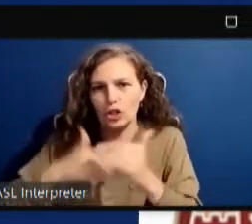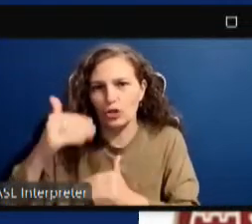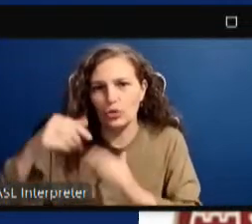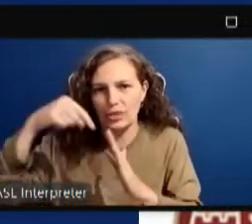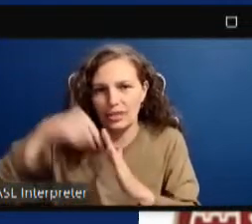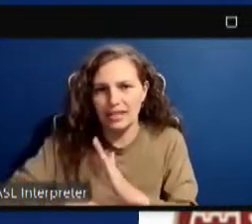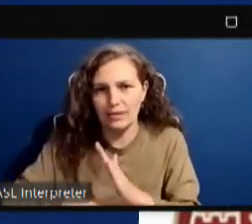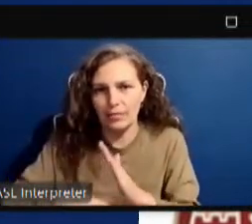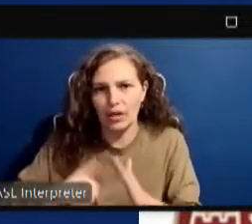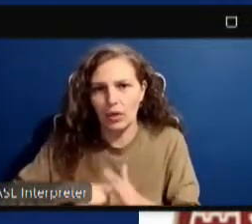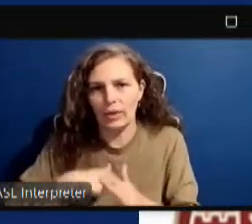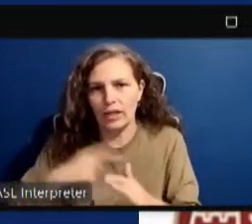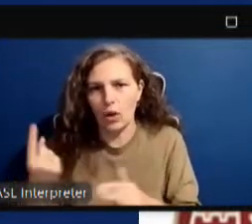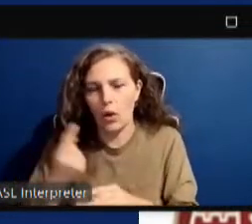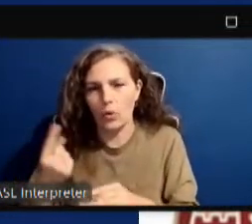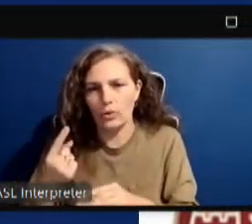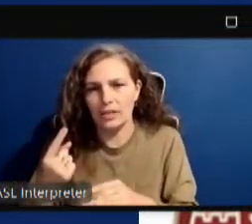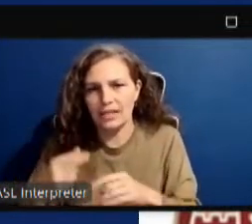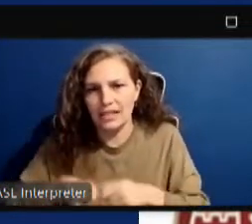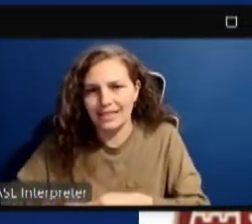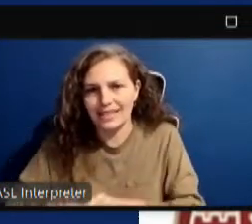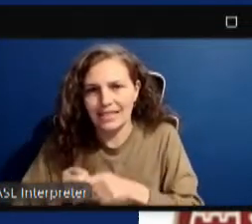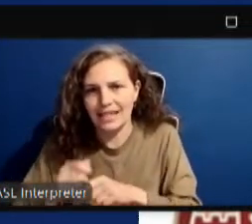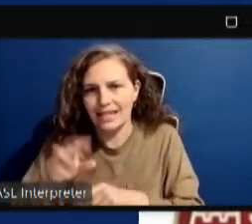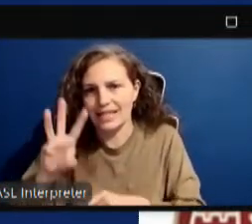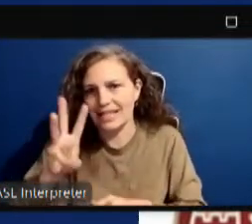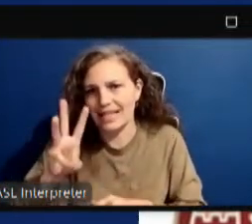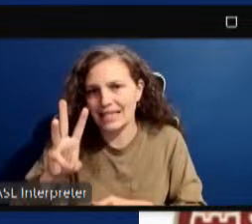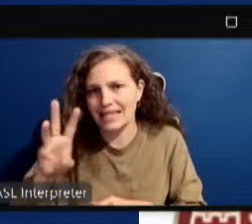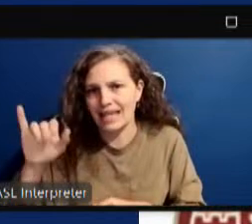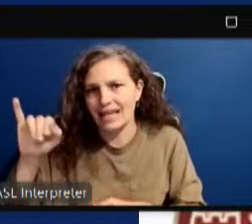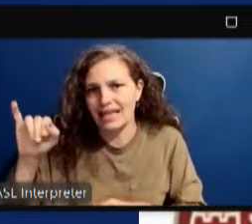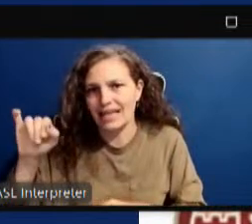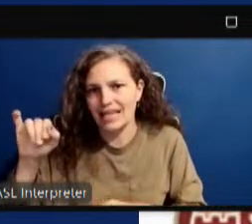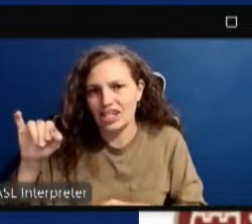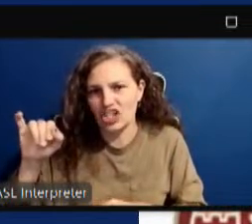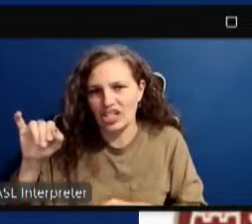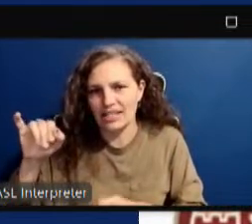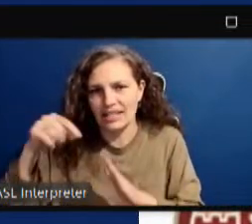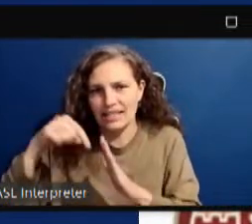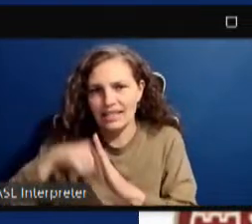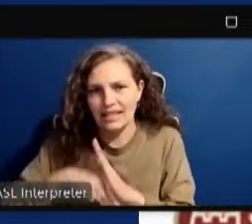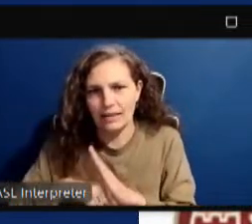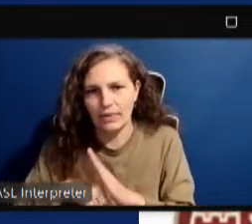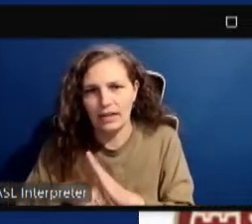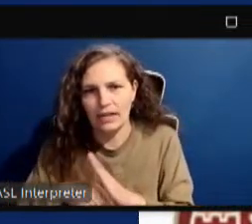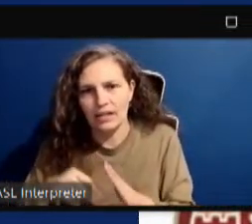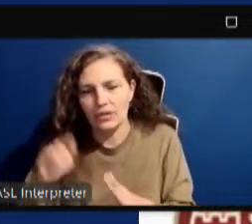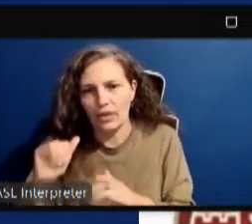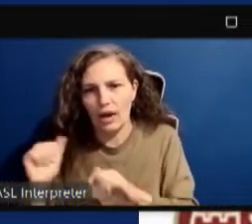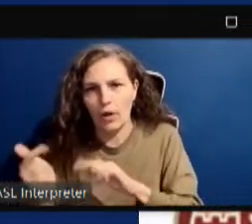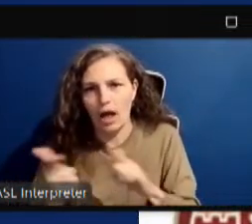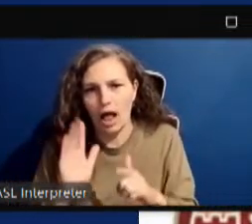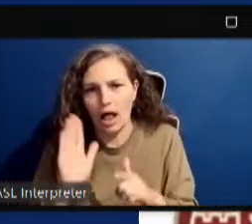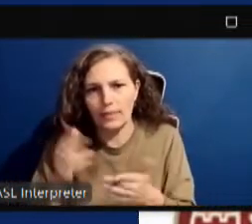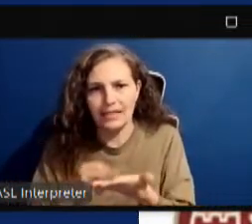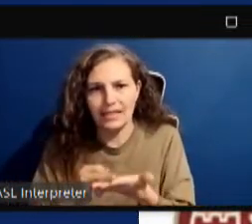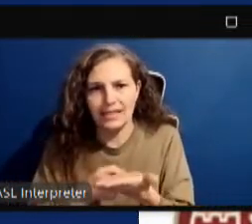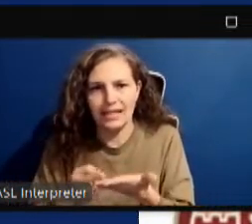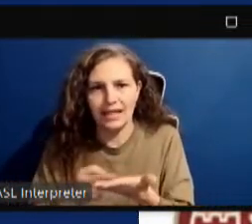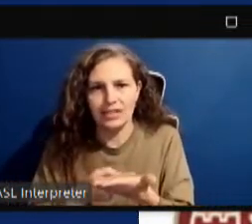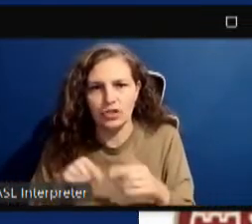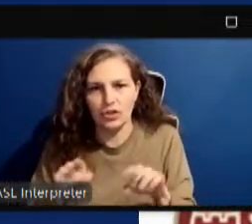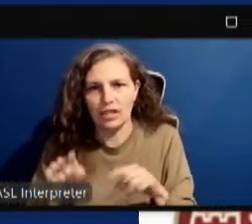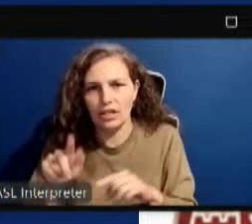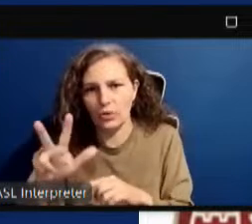soil. Again, this should all be discussed during the 360 walkthrough or in the 72-hour